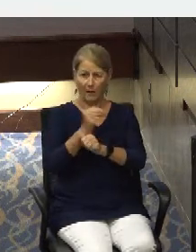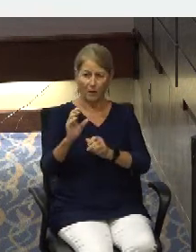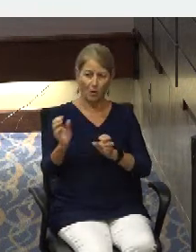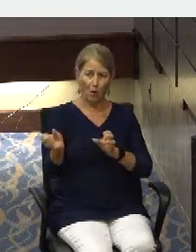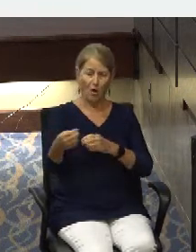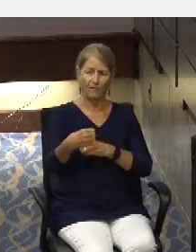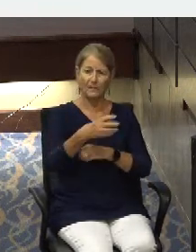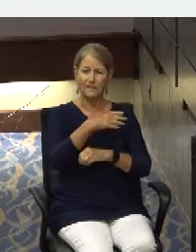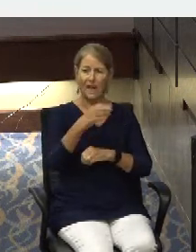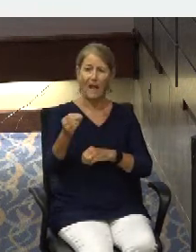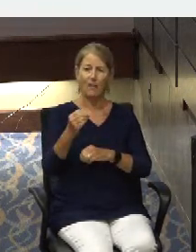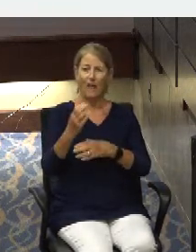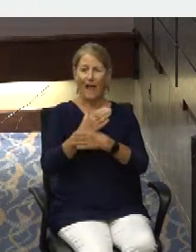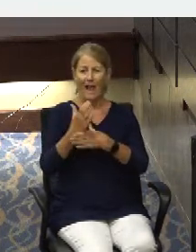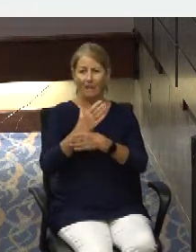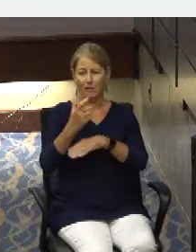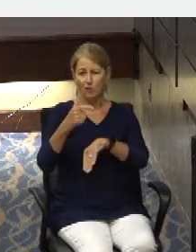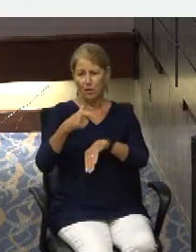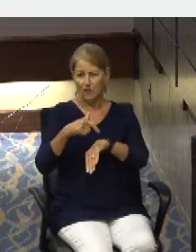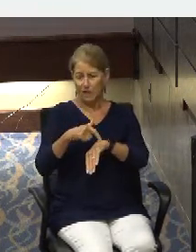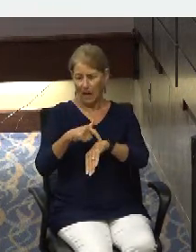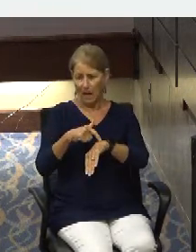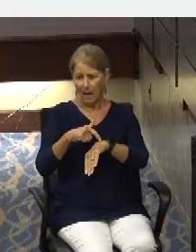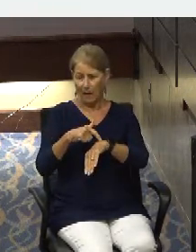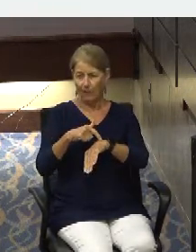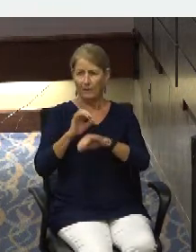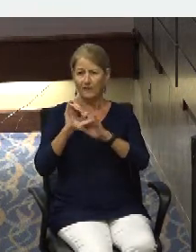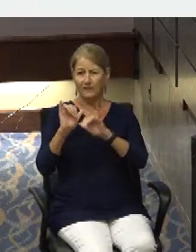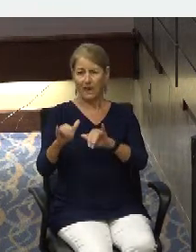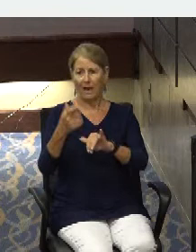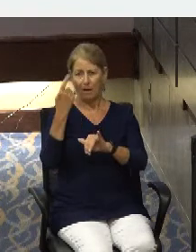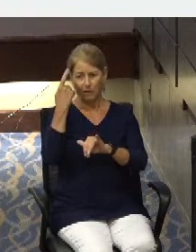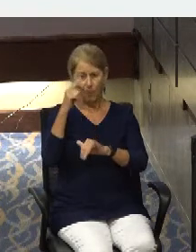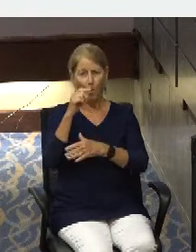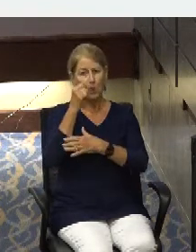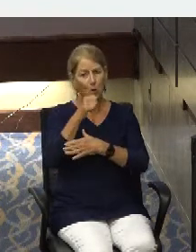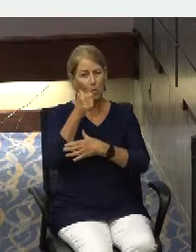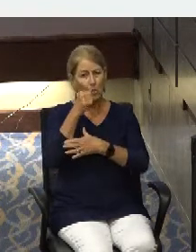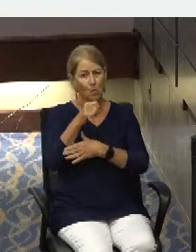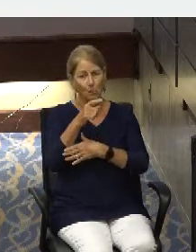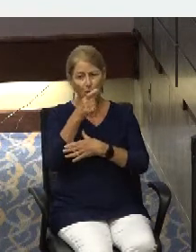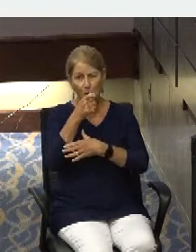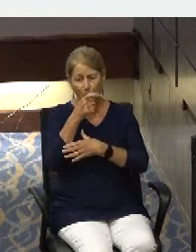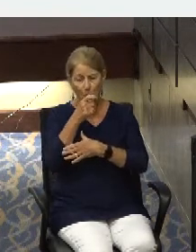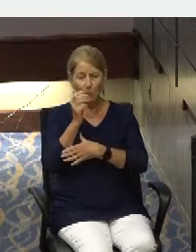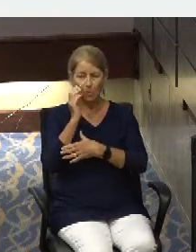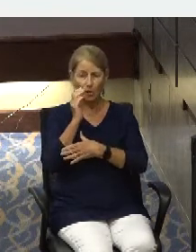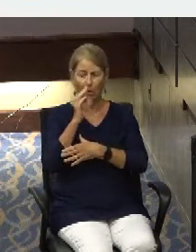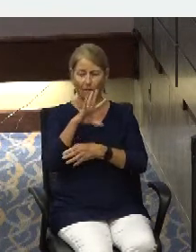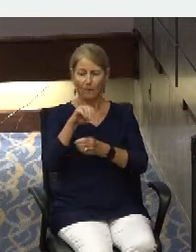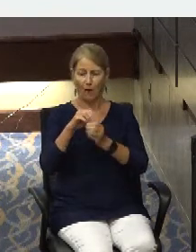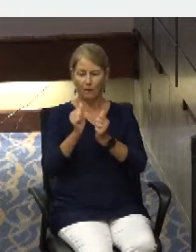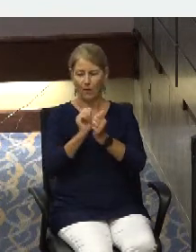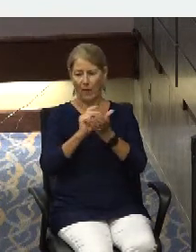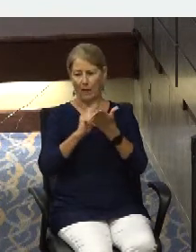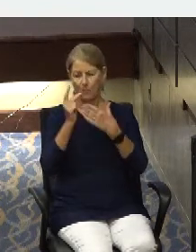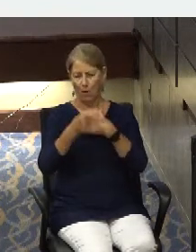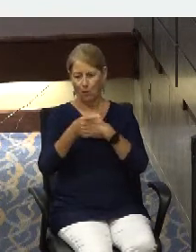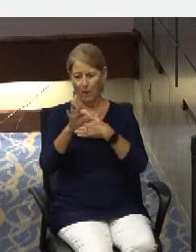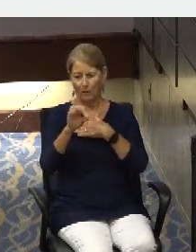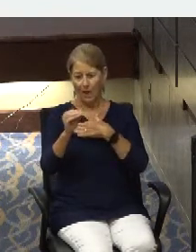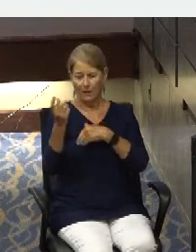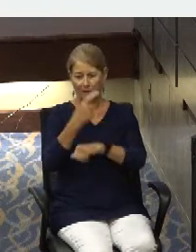And the average time of stay for girls who would partake in this program would be 90 days with the